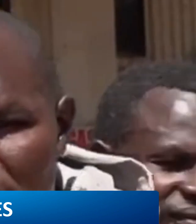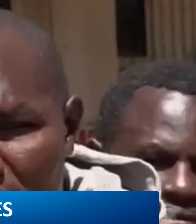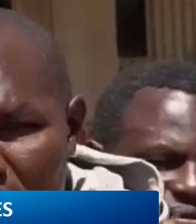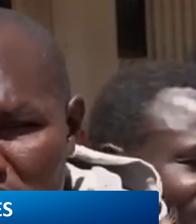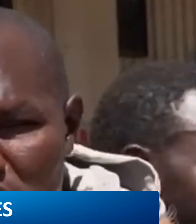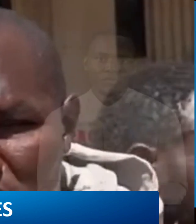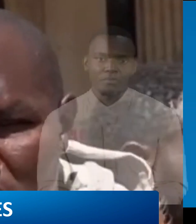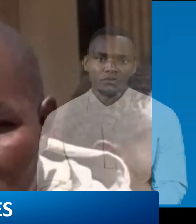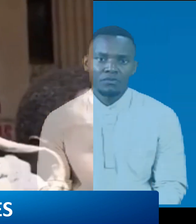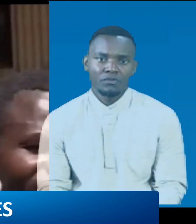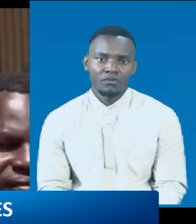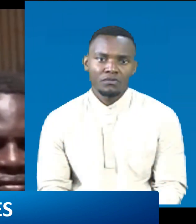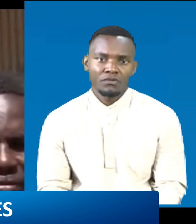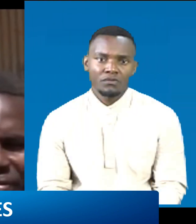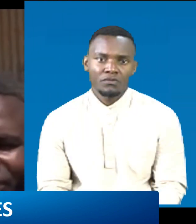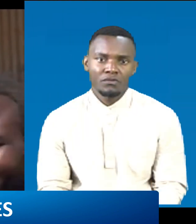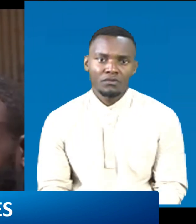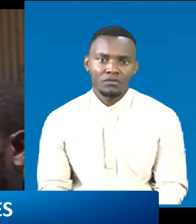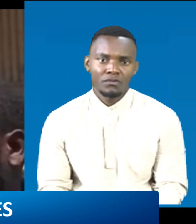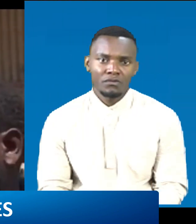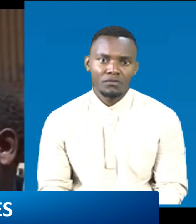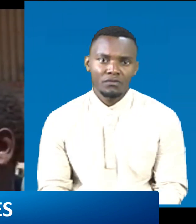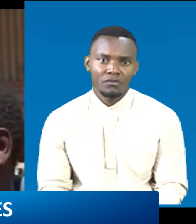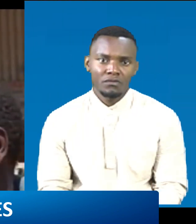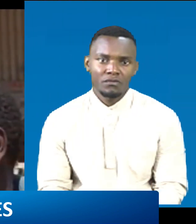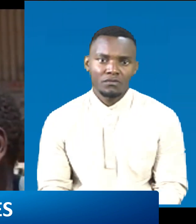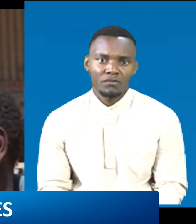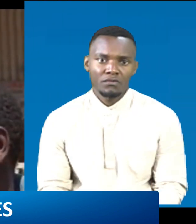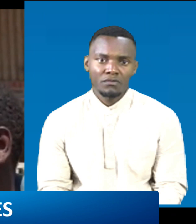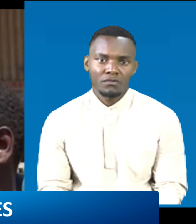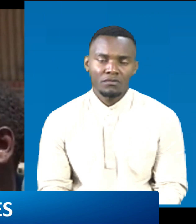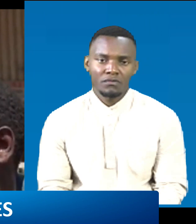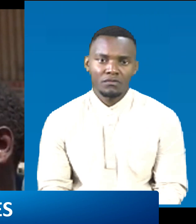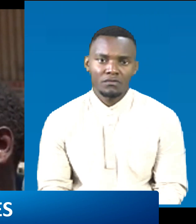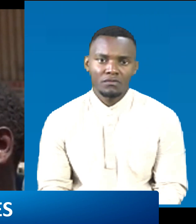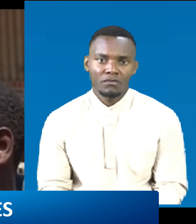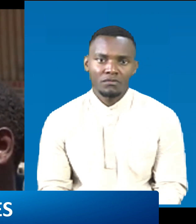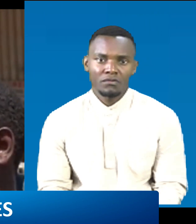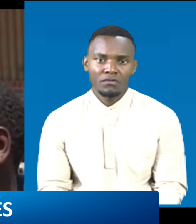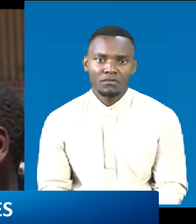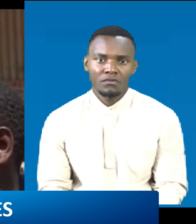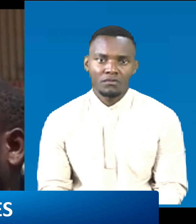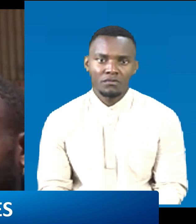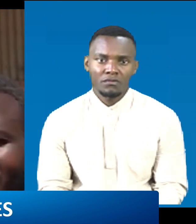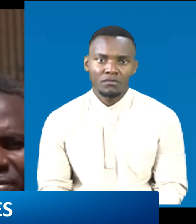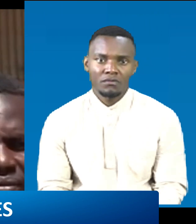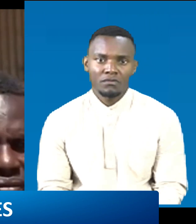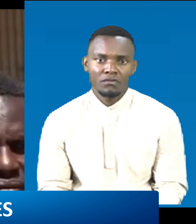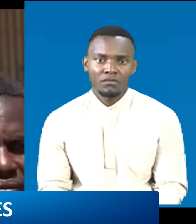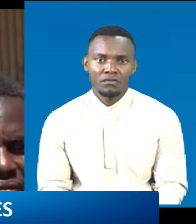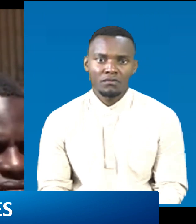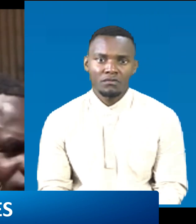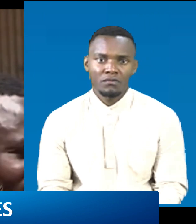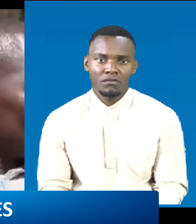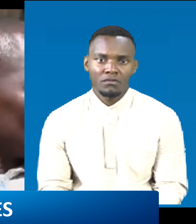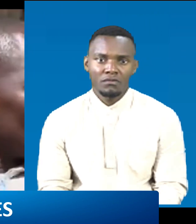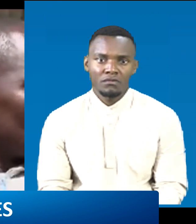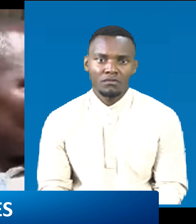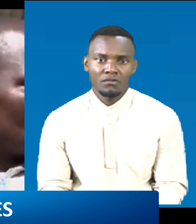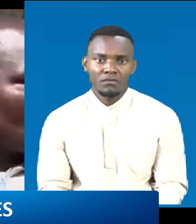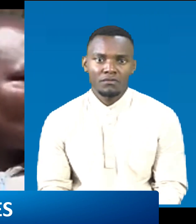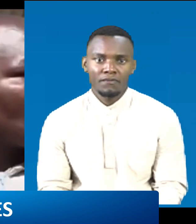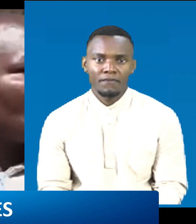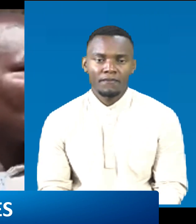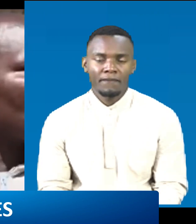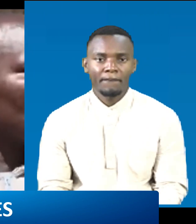Tumeona hii serikali venye ilikuwa inaahidi wa Kenya kwamba maisha itakaa rahisi, sasa tumeona maisha inaenda juu.